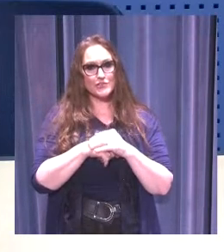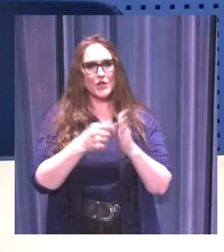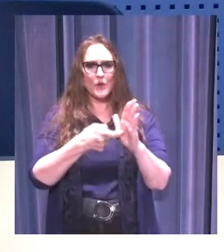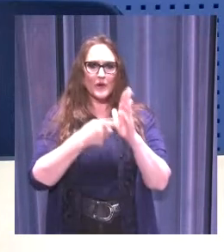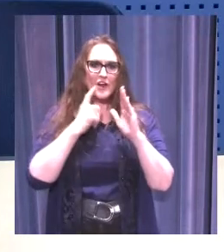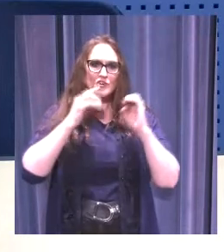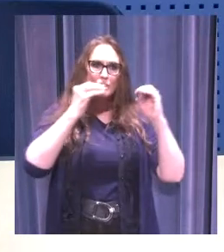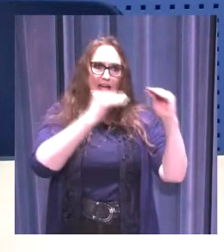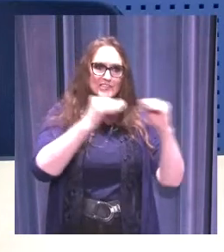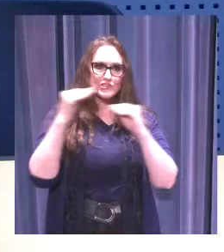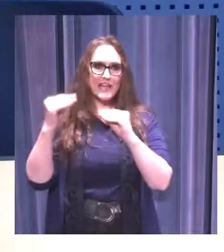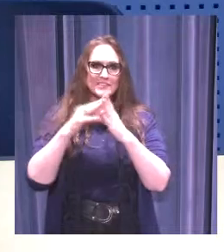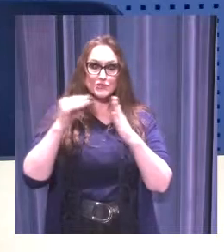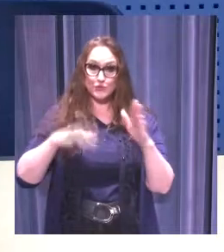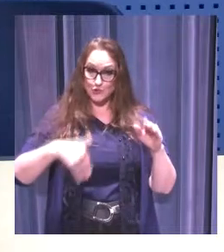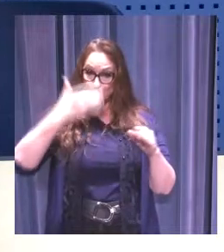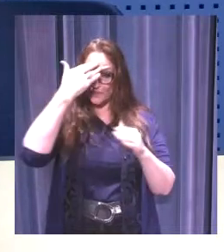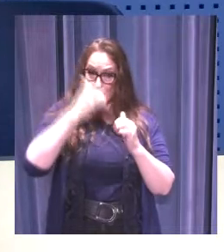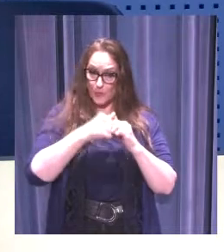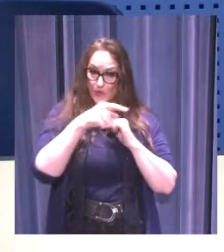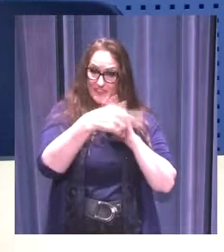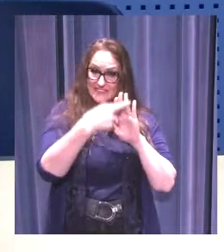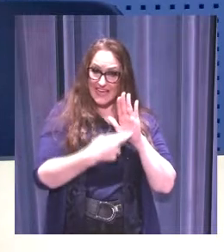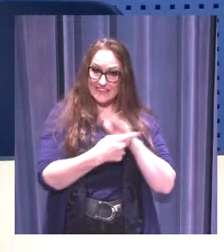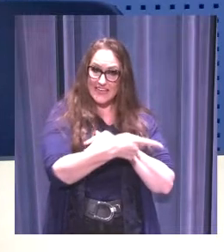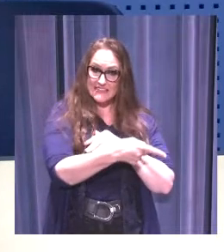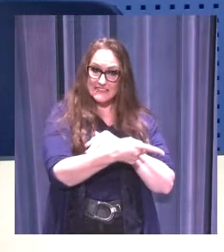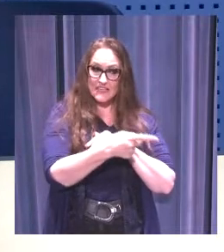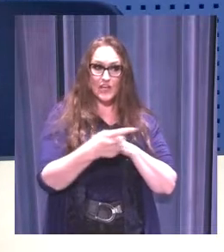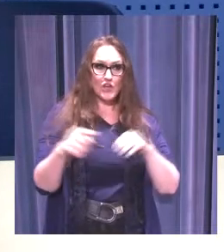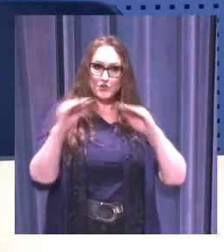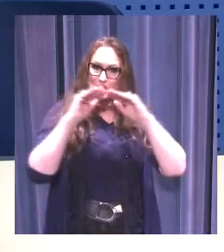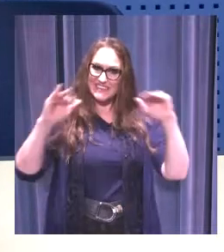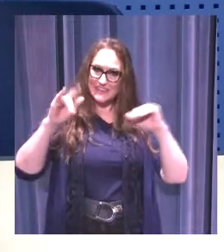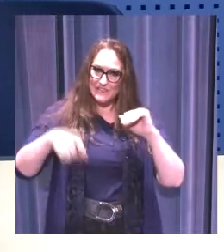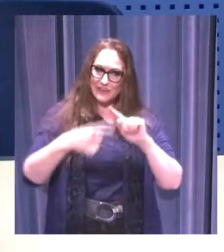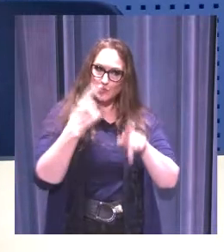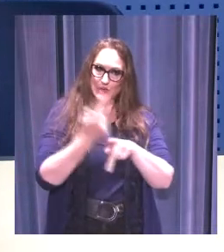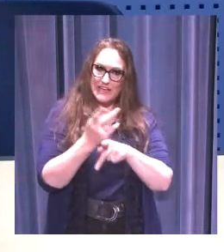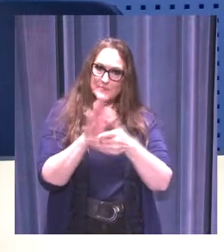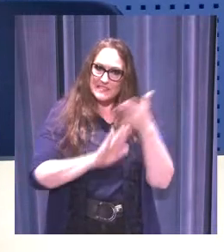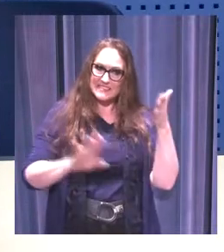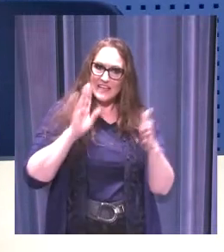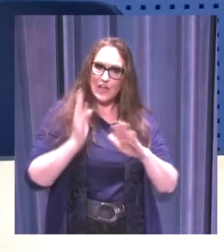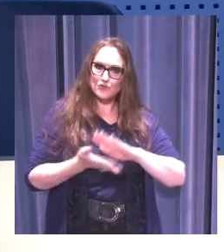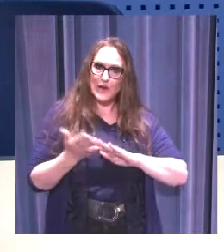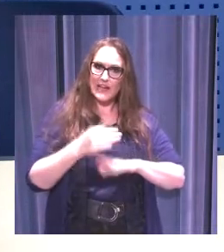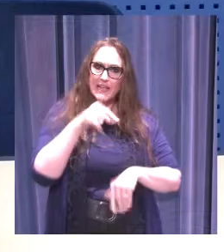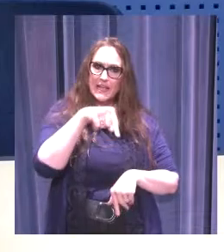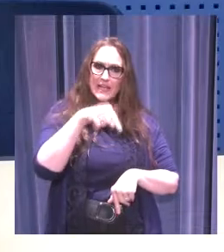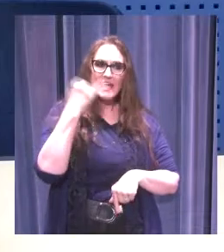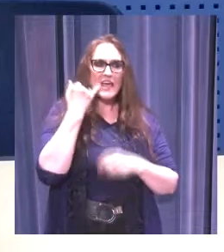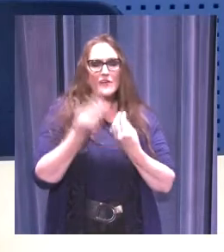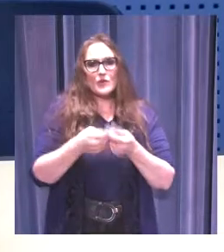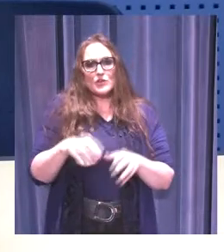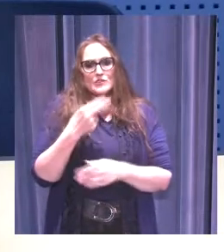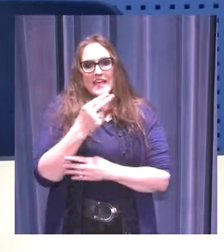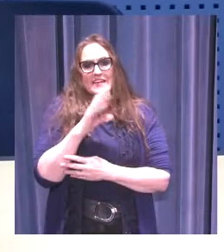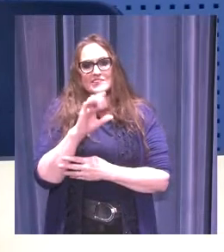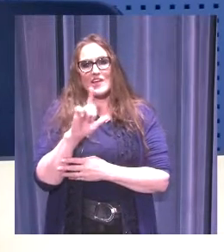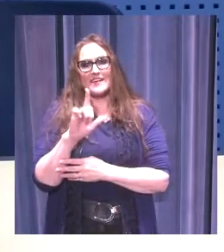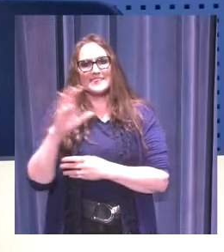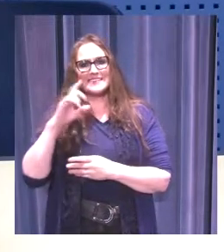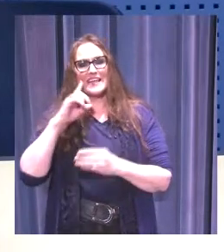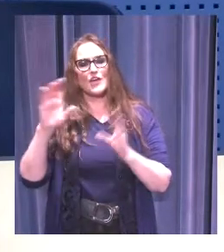to educate students. Are you familiar with these guidelines to the level necessary to keep this college running? If we lose HLC accreditation,